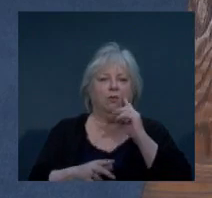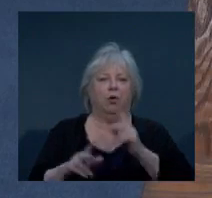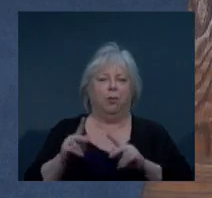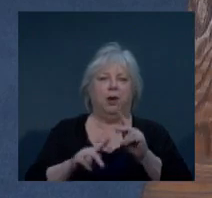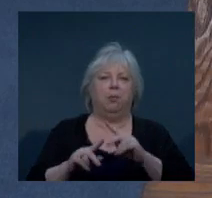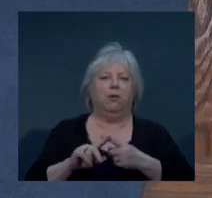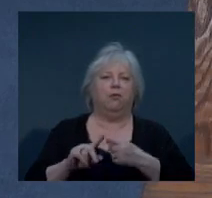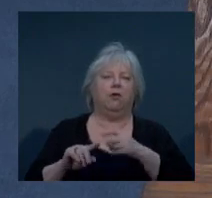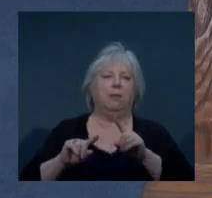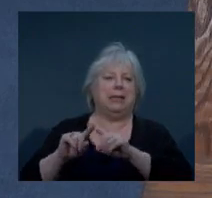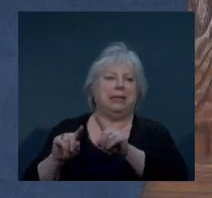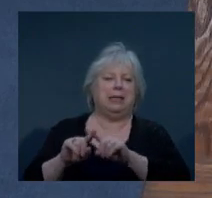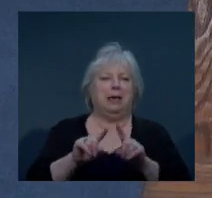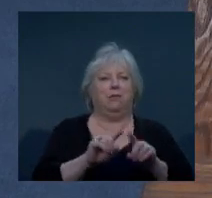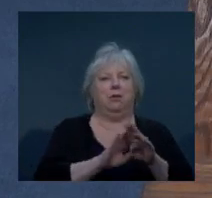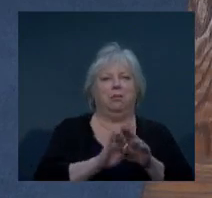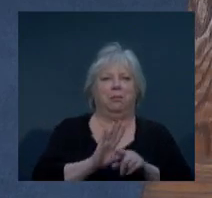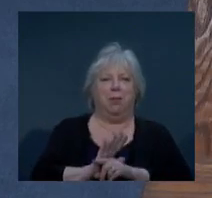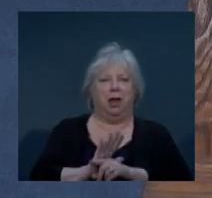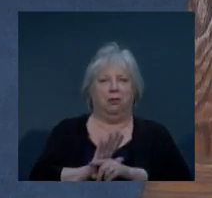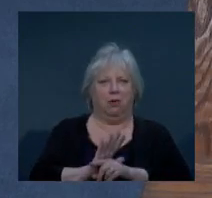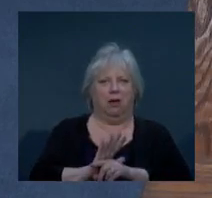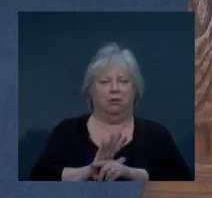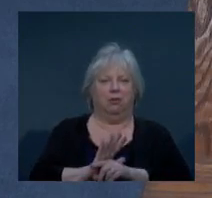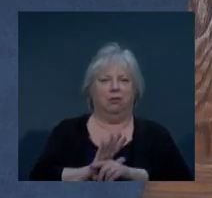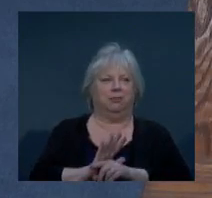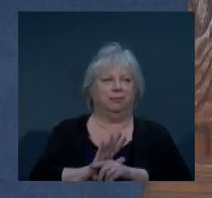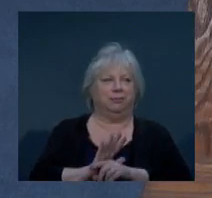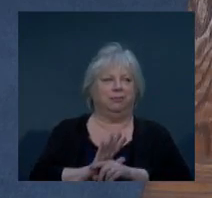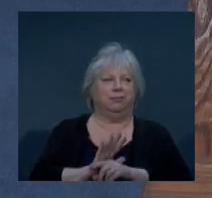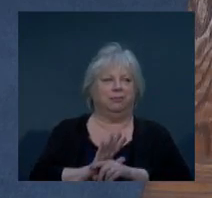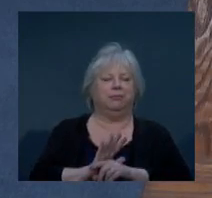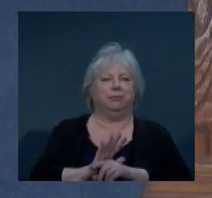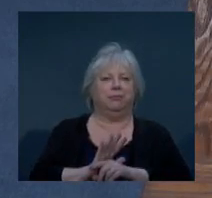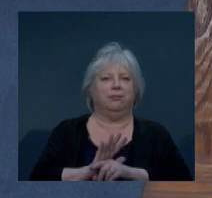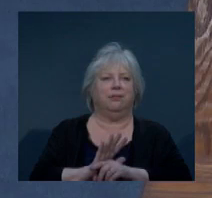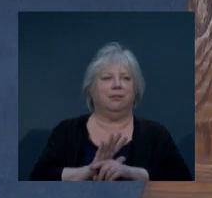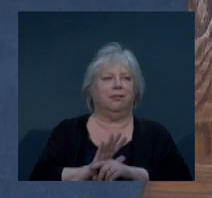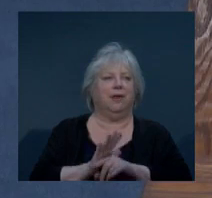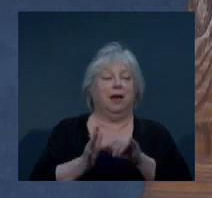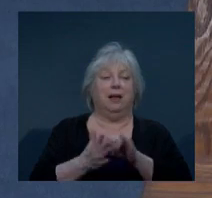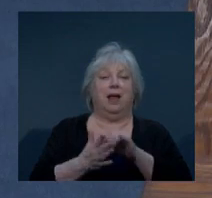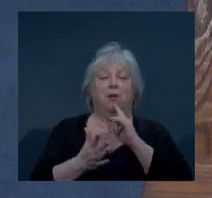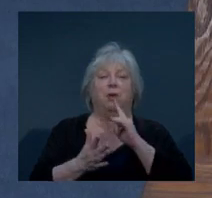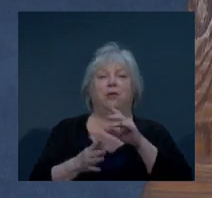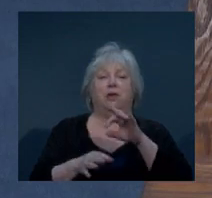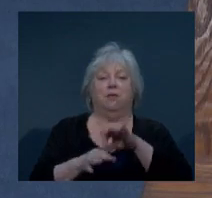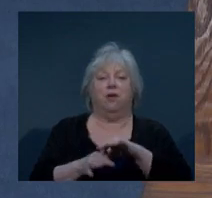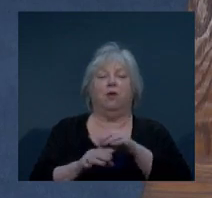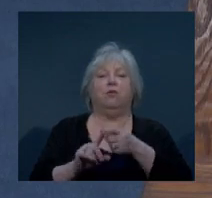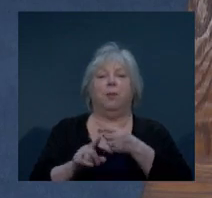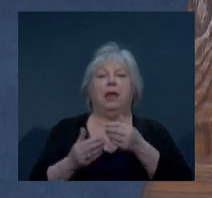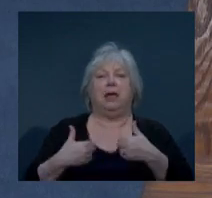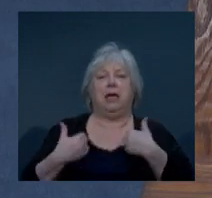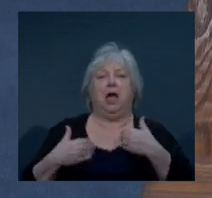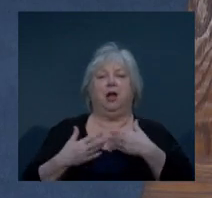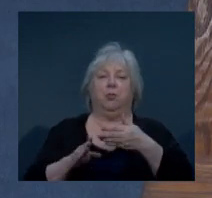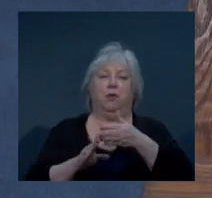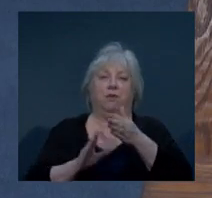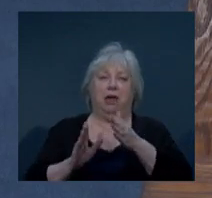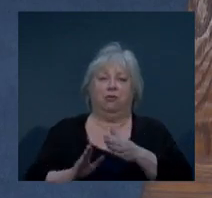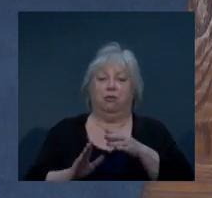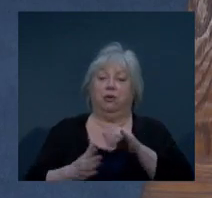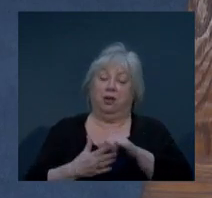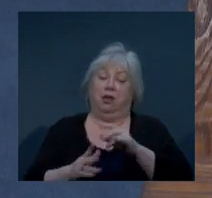of different backgrounds. And that was the vote of the young professionals, and these are people that are deciding where they're going to be